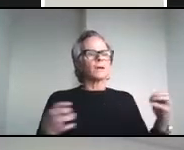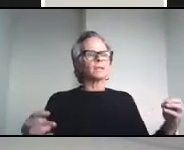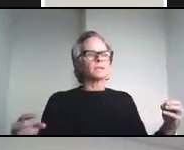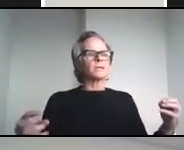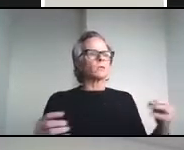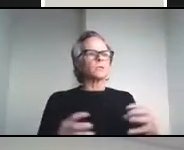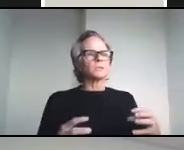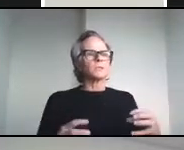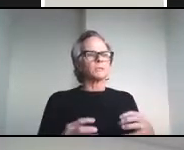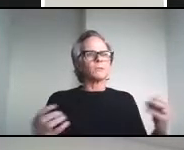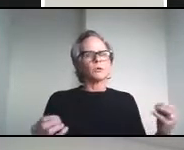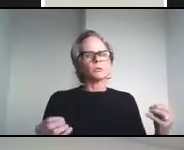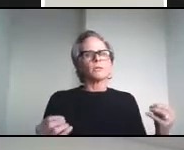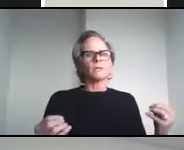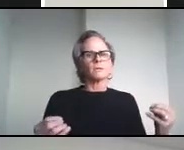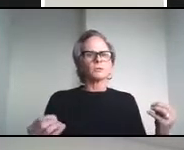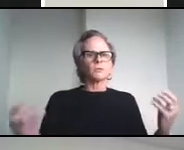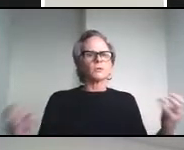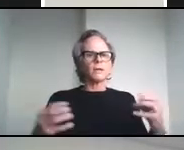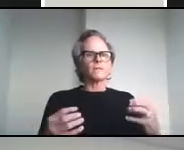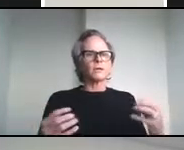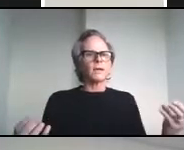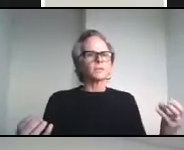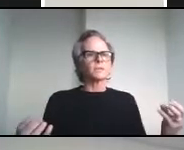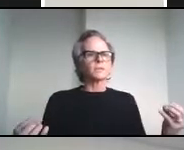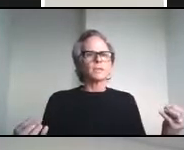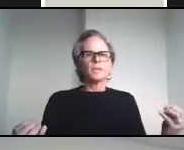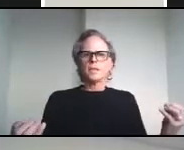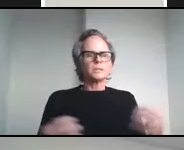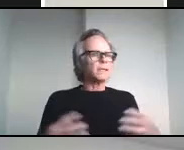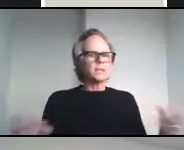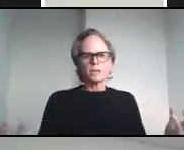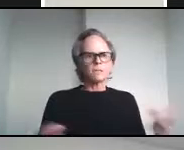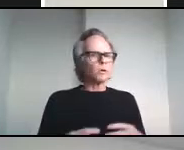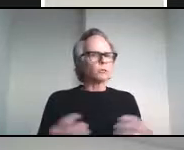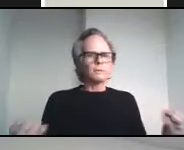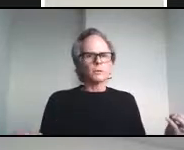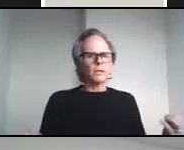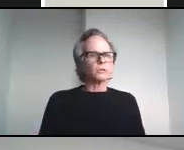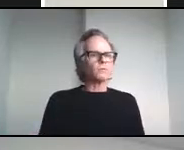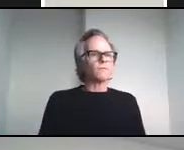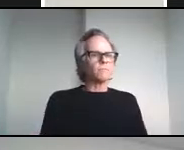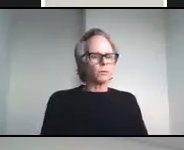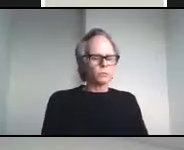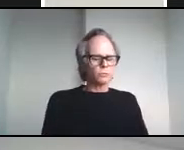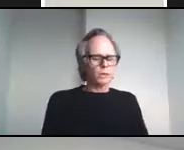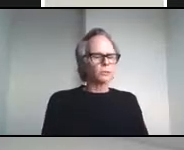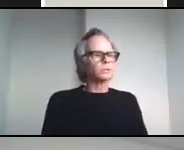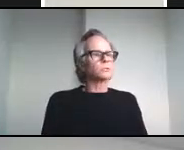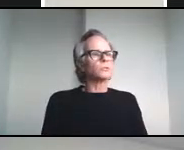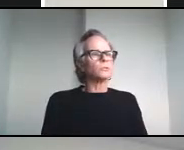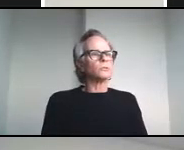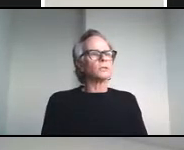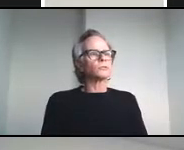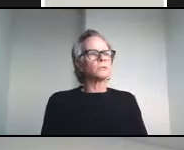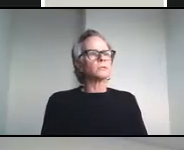entrance, but it is equidistant between both elevators. So both elevator access is maintained to both. People can enter from both